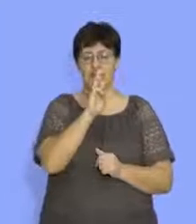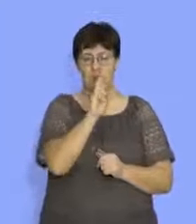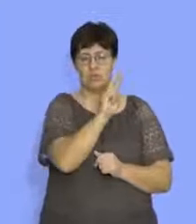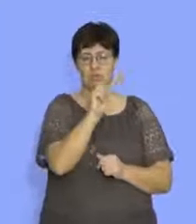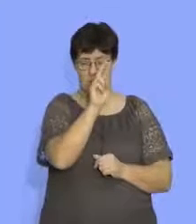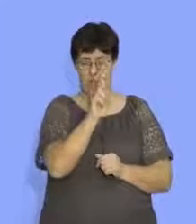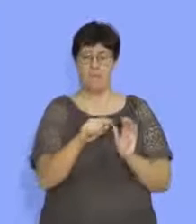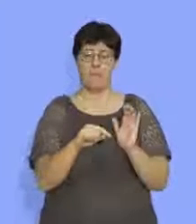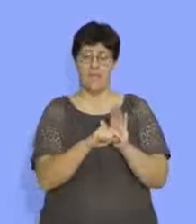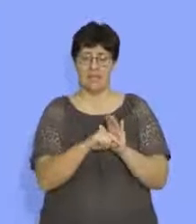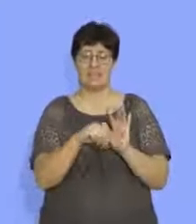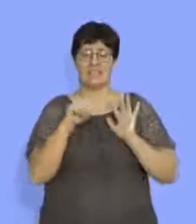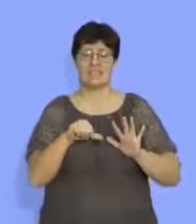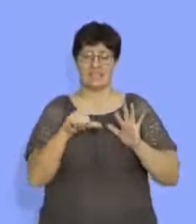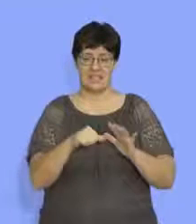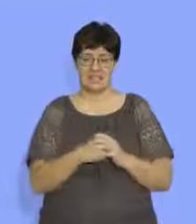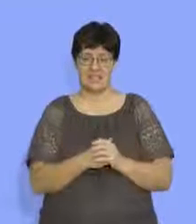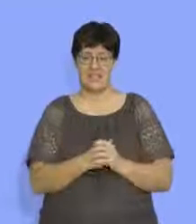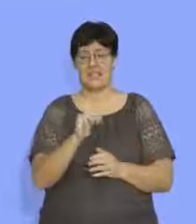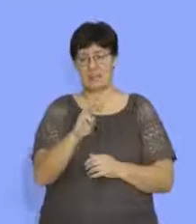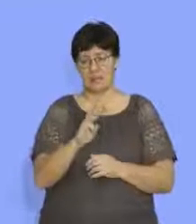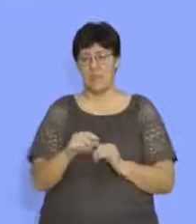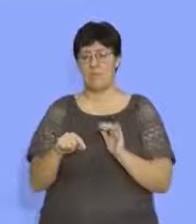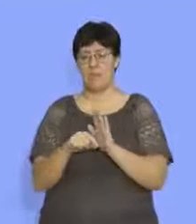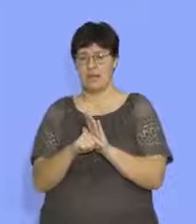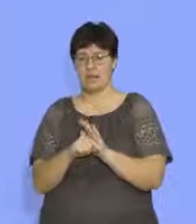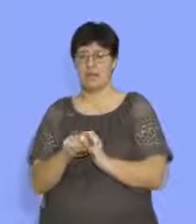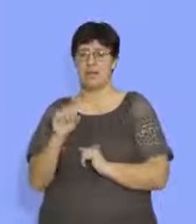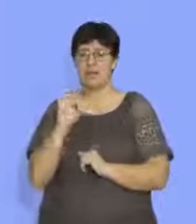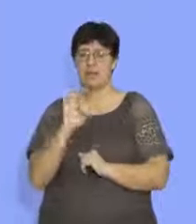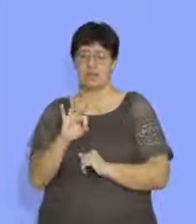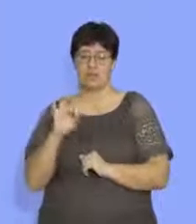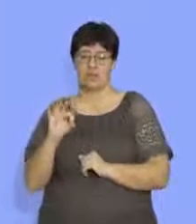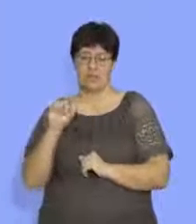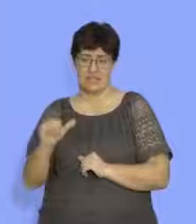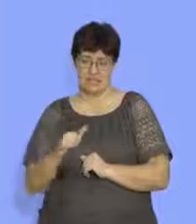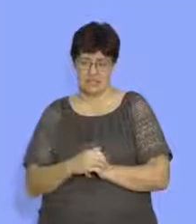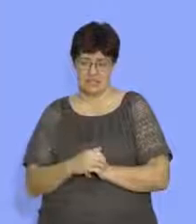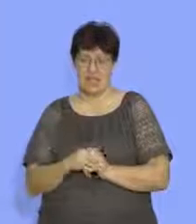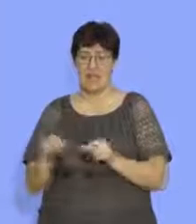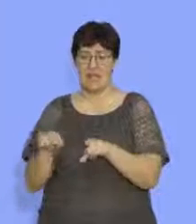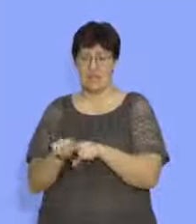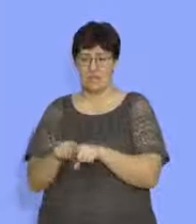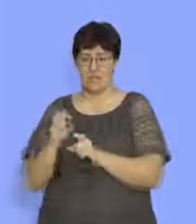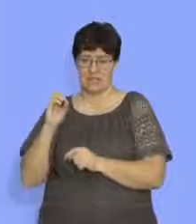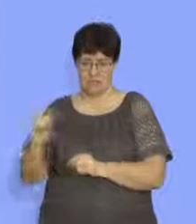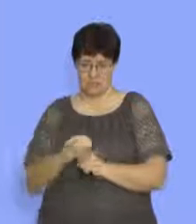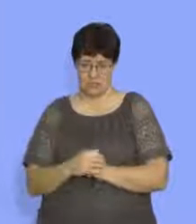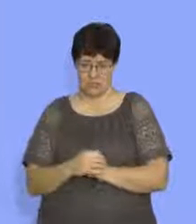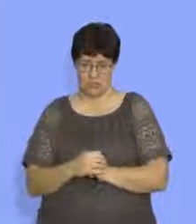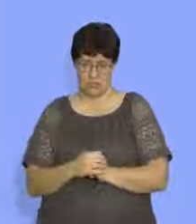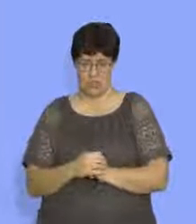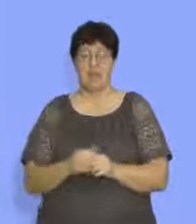W squared minus 16W minus 336 equal to